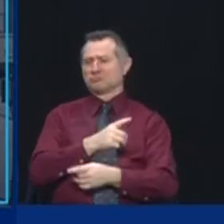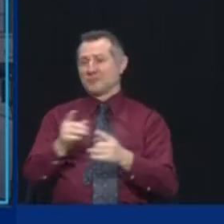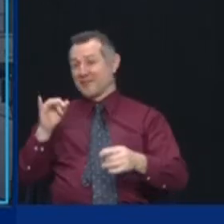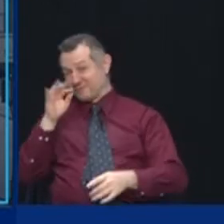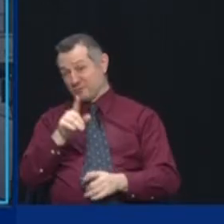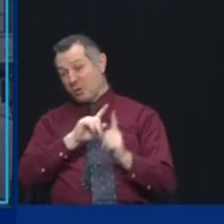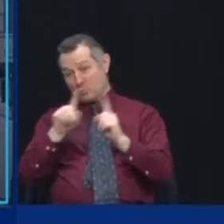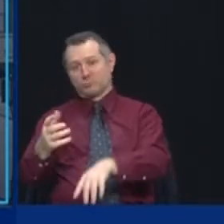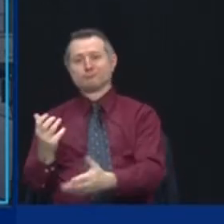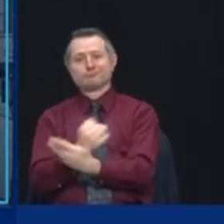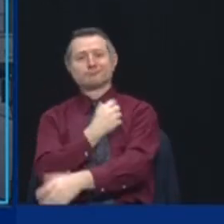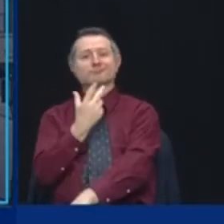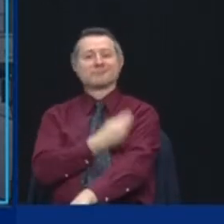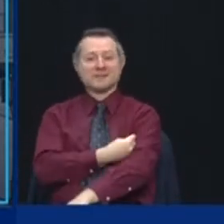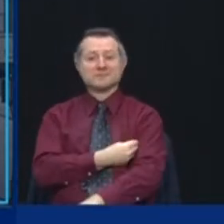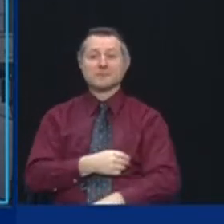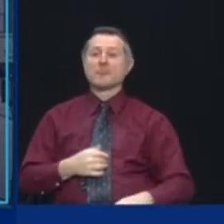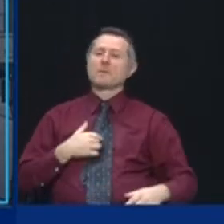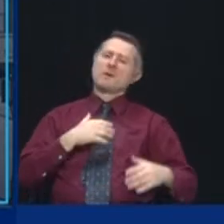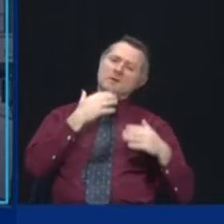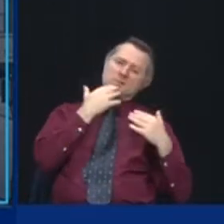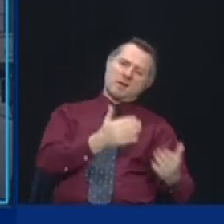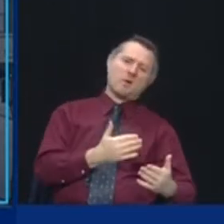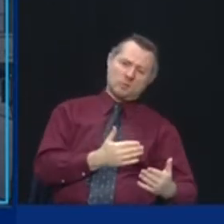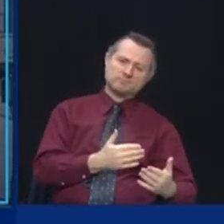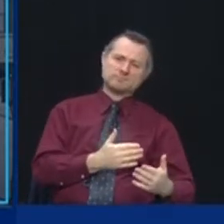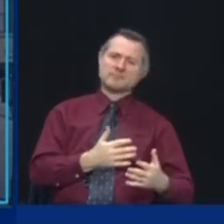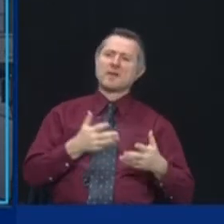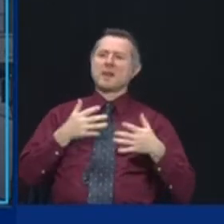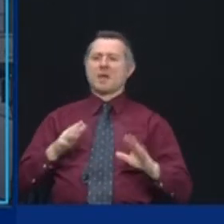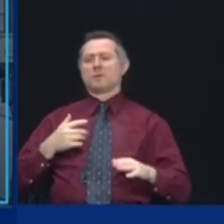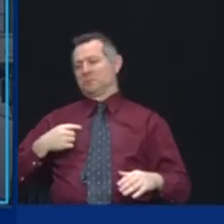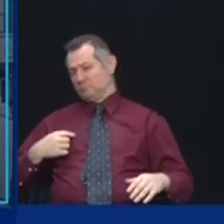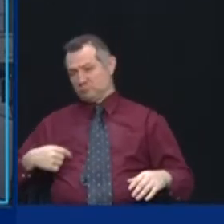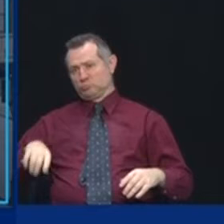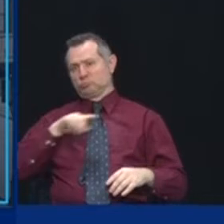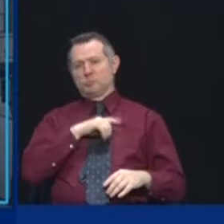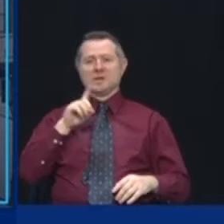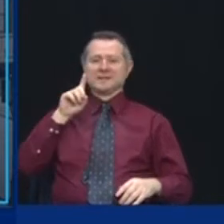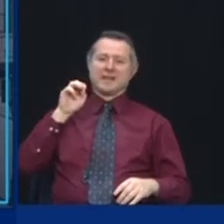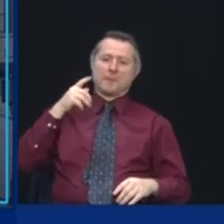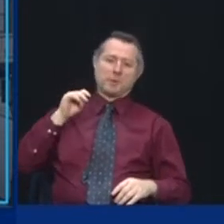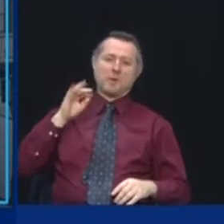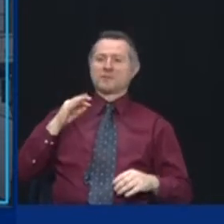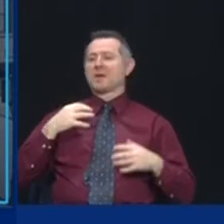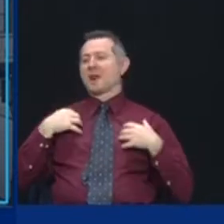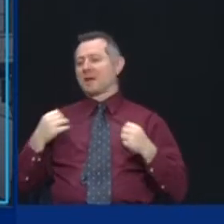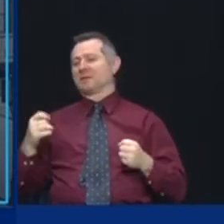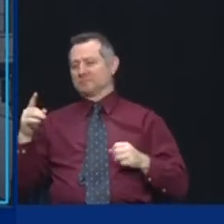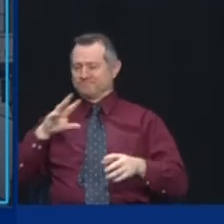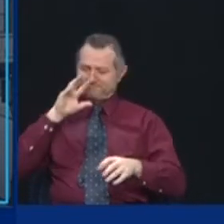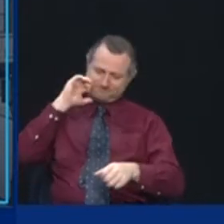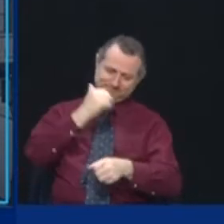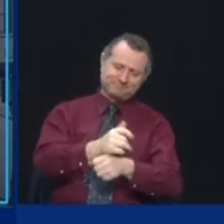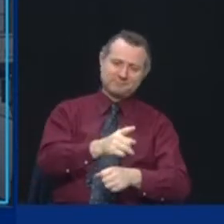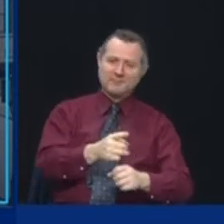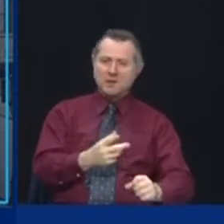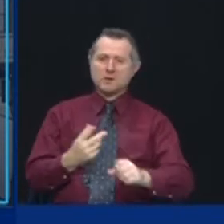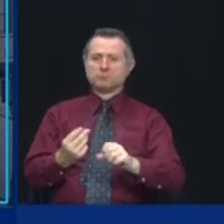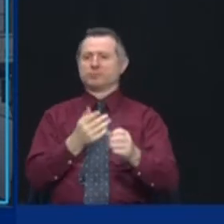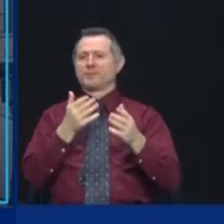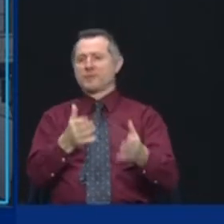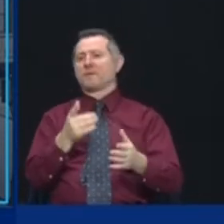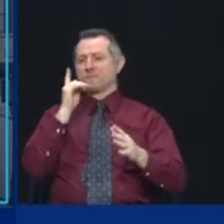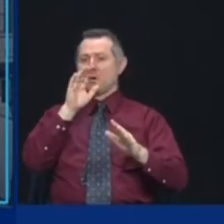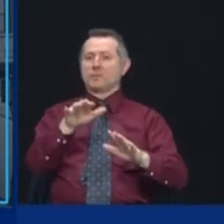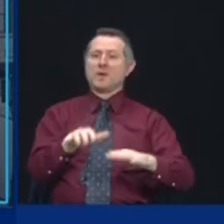them for allowing the vaccine center to be set up at the stadium. And I want to